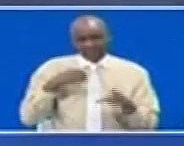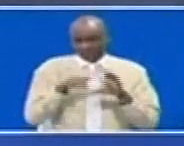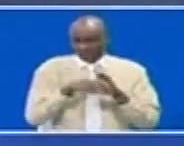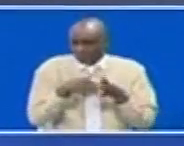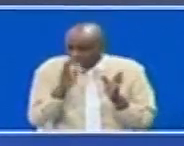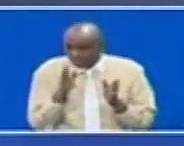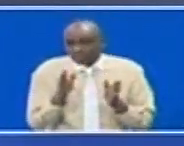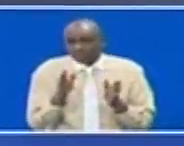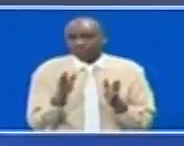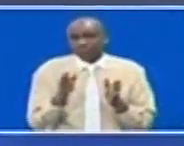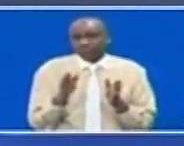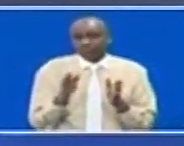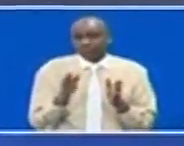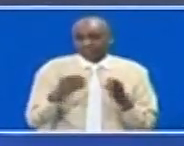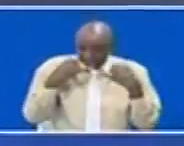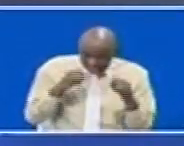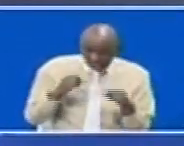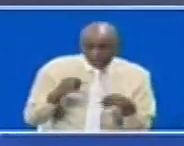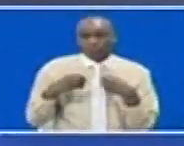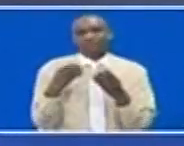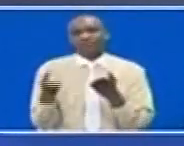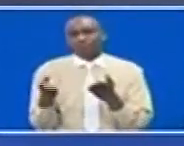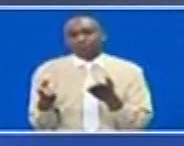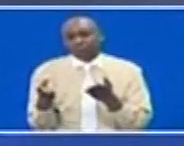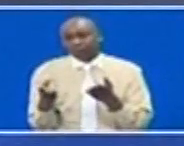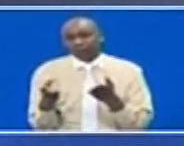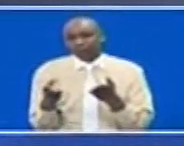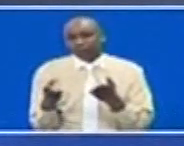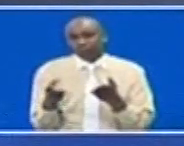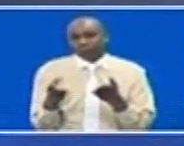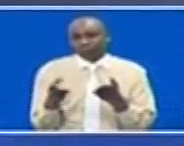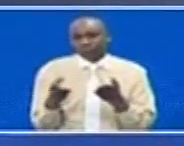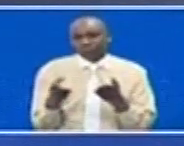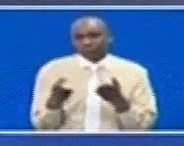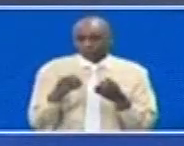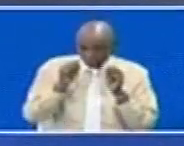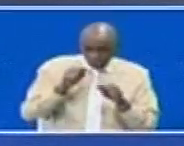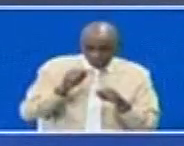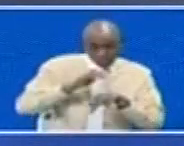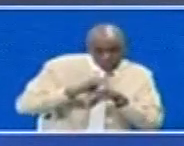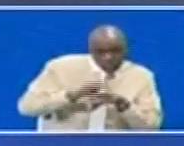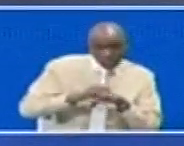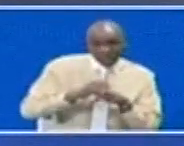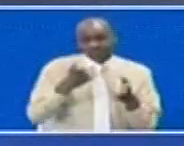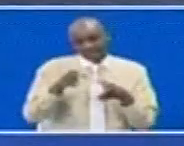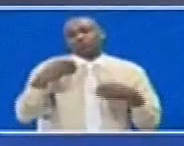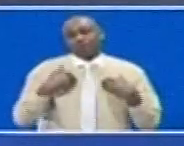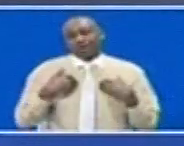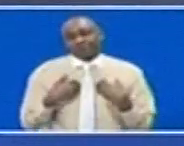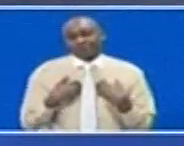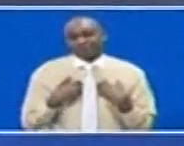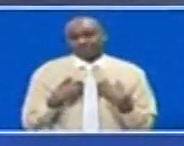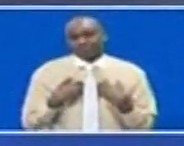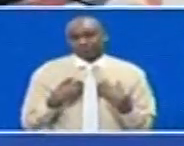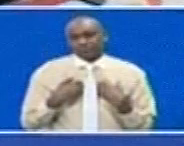good and we are trying to give them supplementary skills, technical skills, tactical skills, so they can come